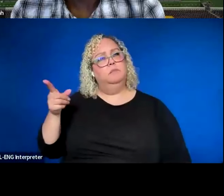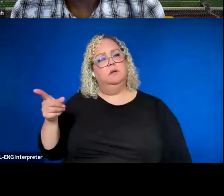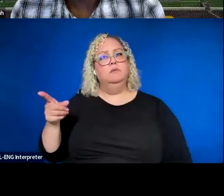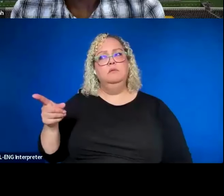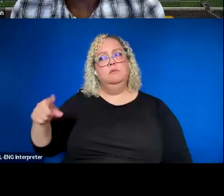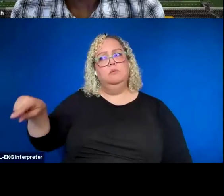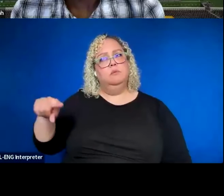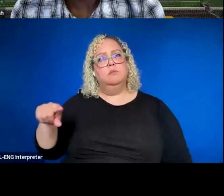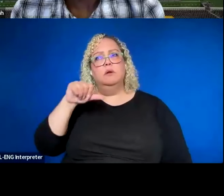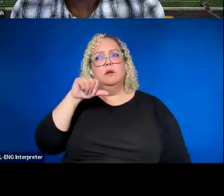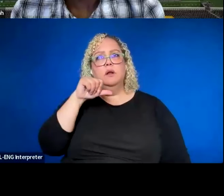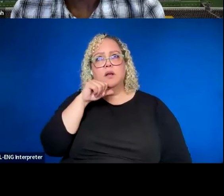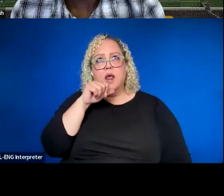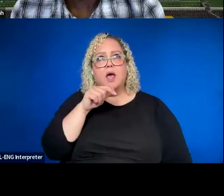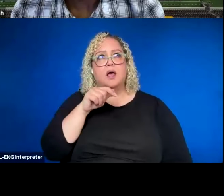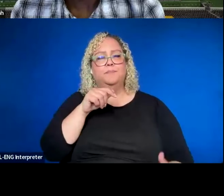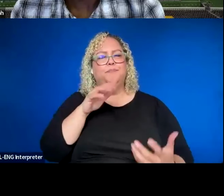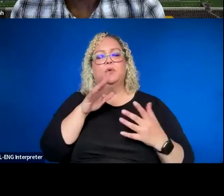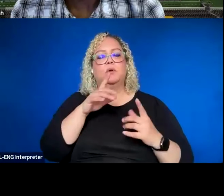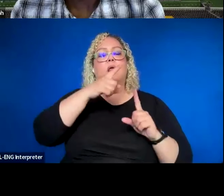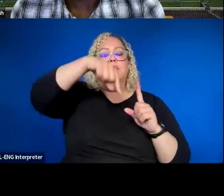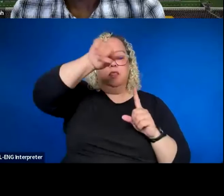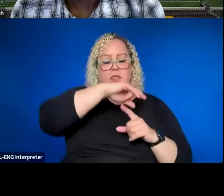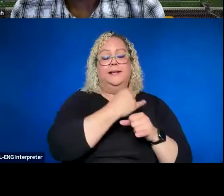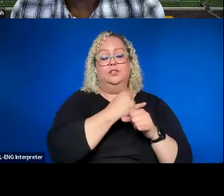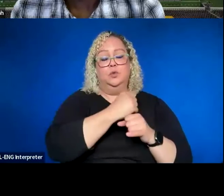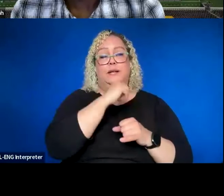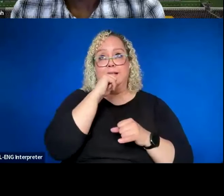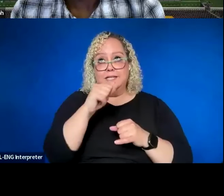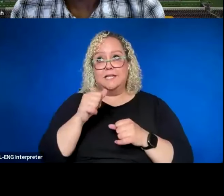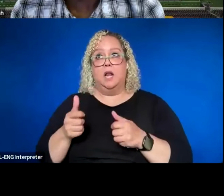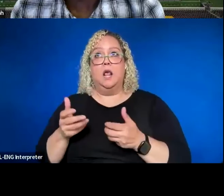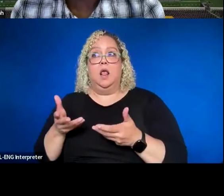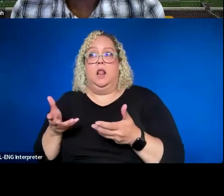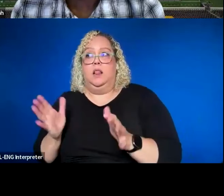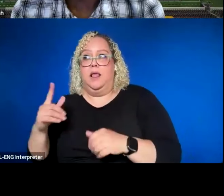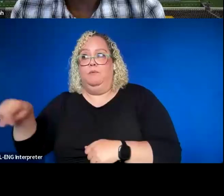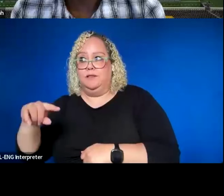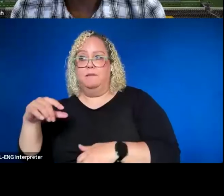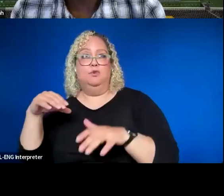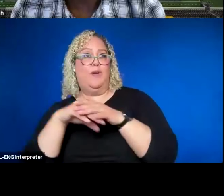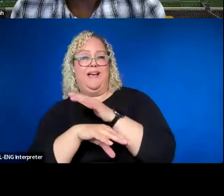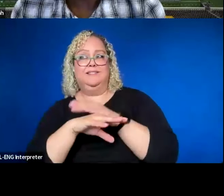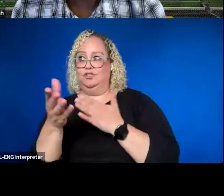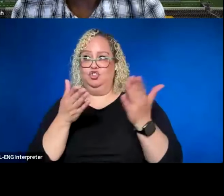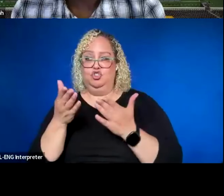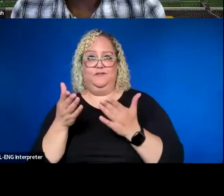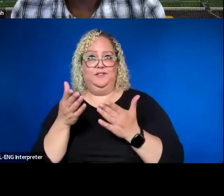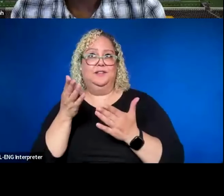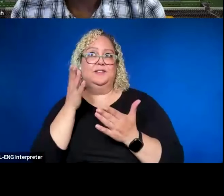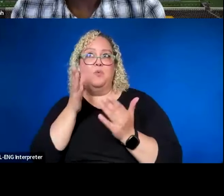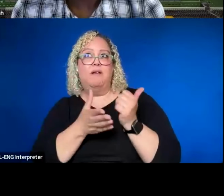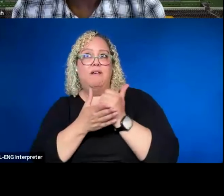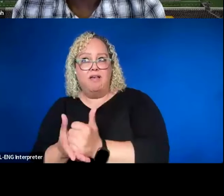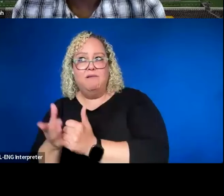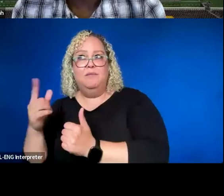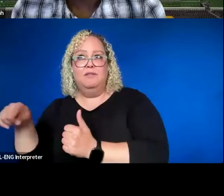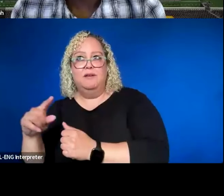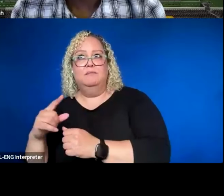enabling people to access the services that they have helped contribute to making better. So I think there's a real challenge and a push-pull